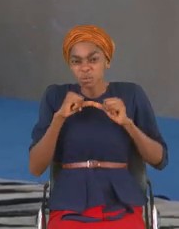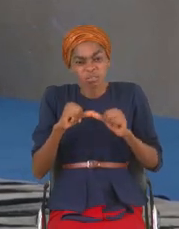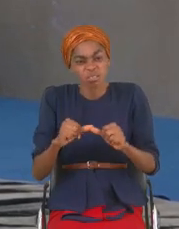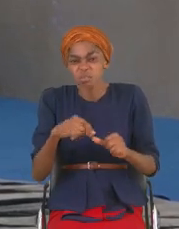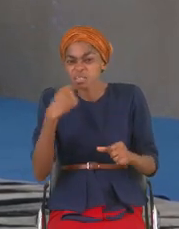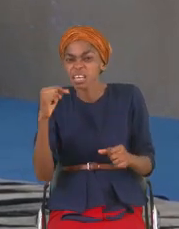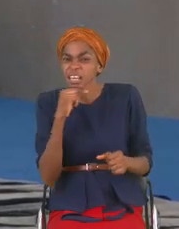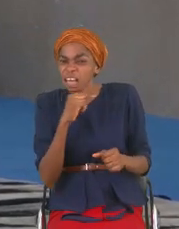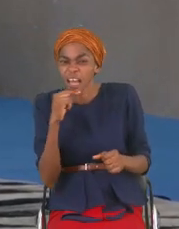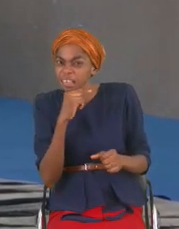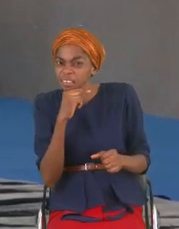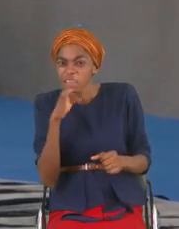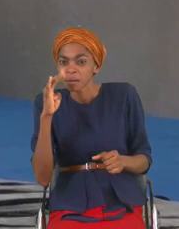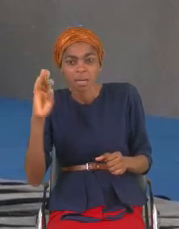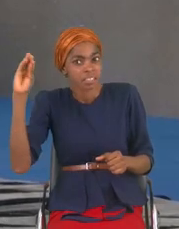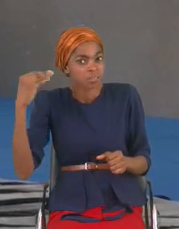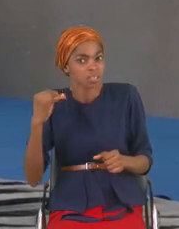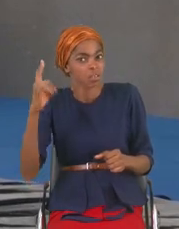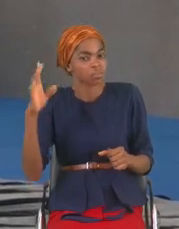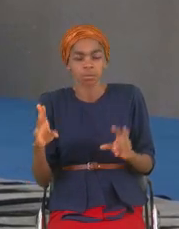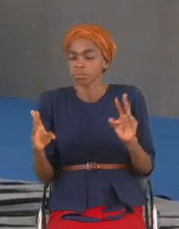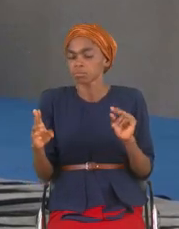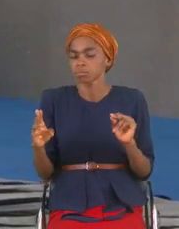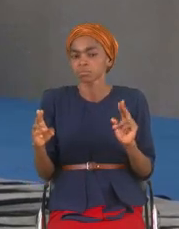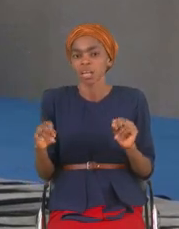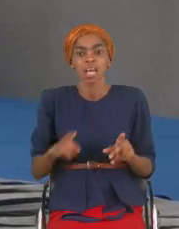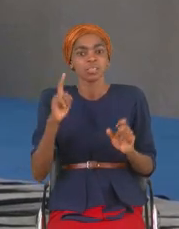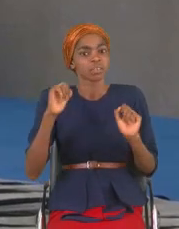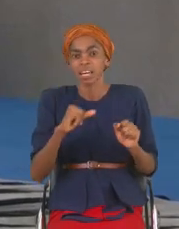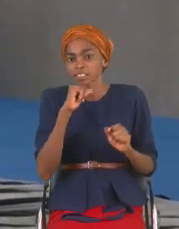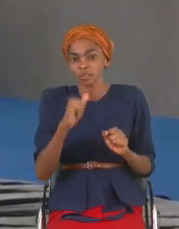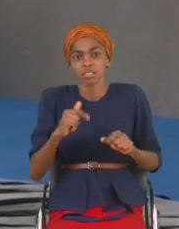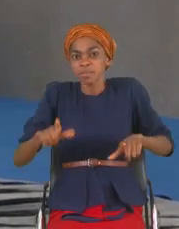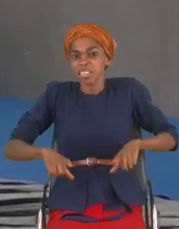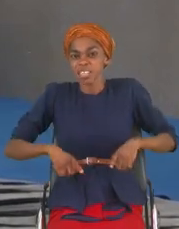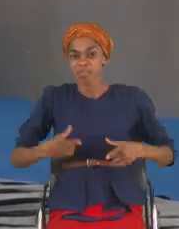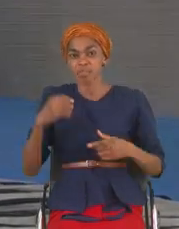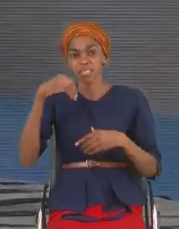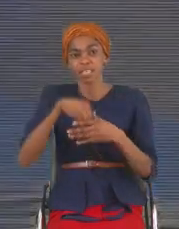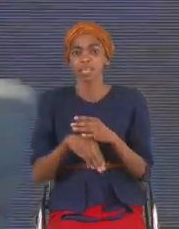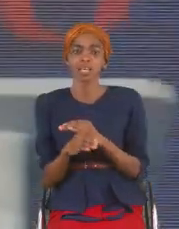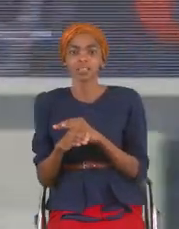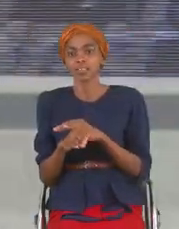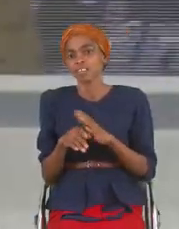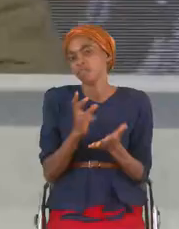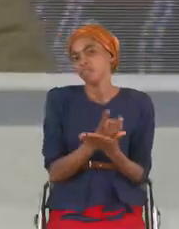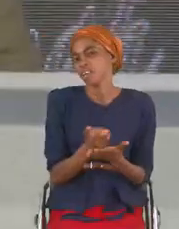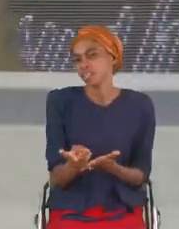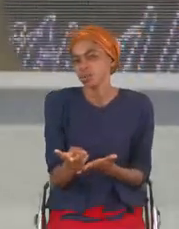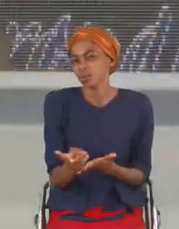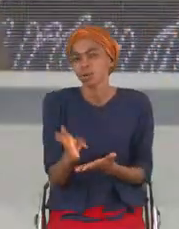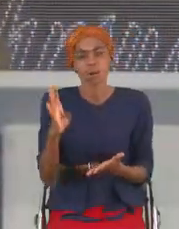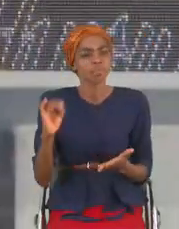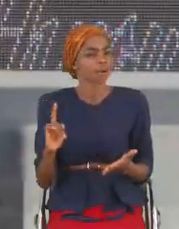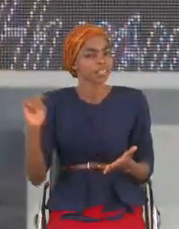telling lies by the grace of God. You cannot be living a defeated life by